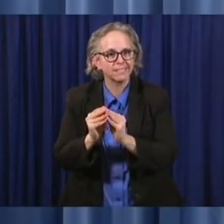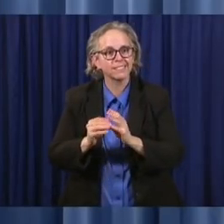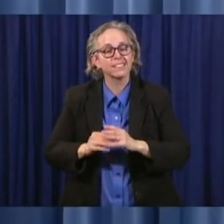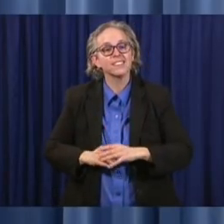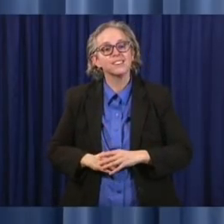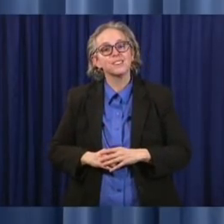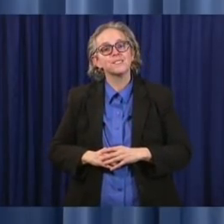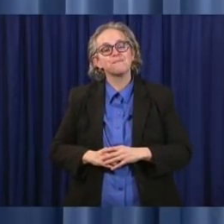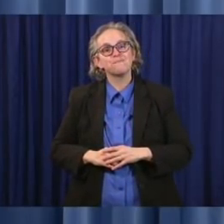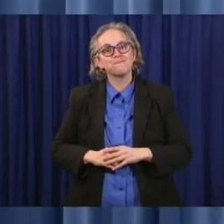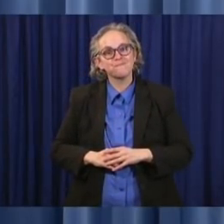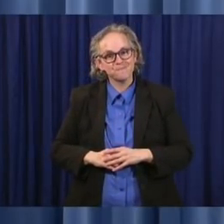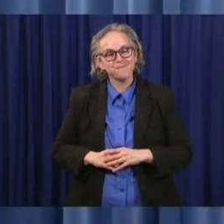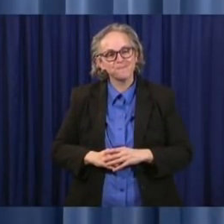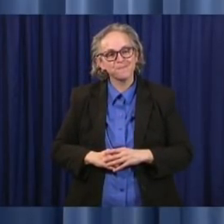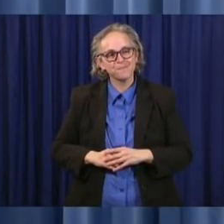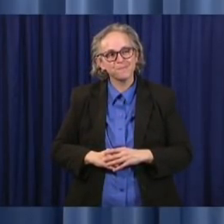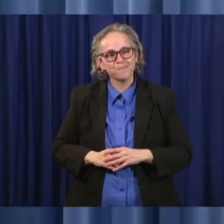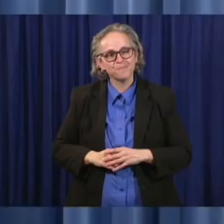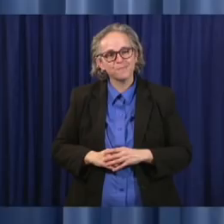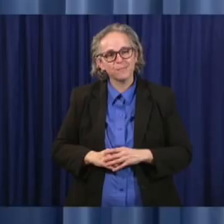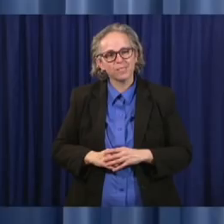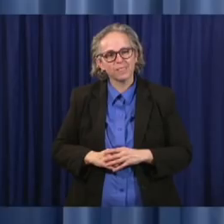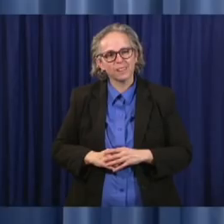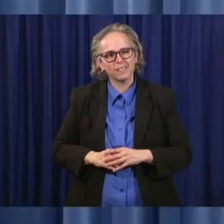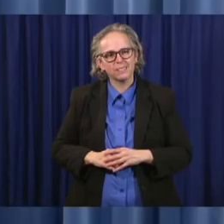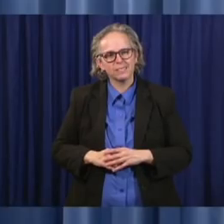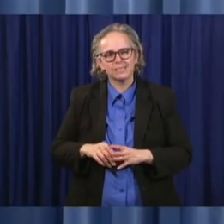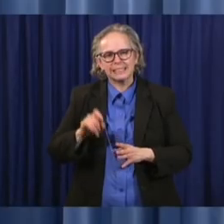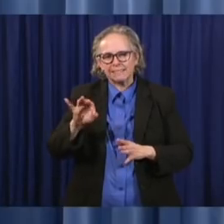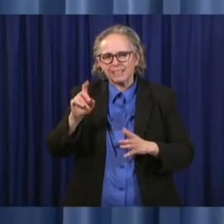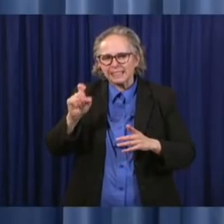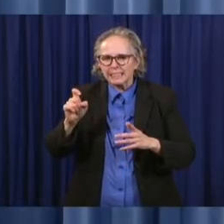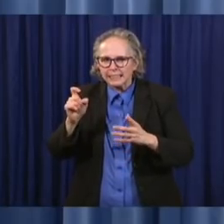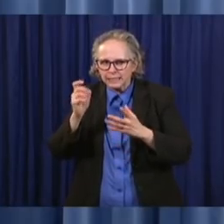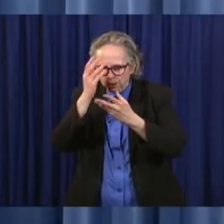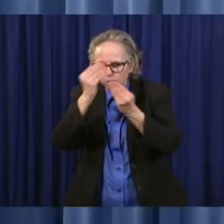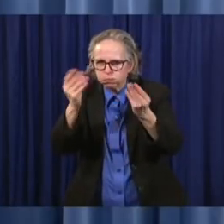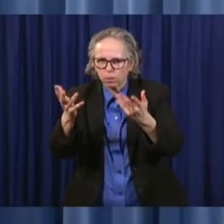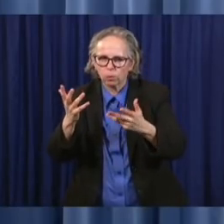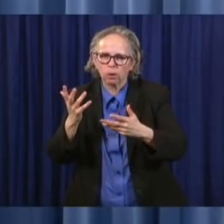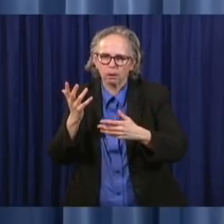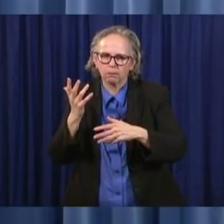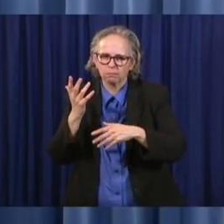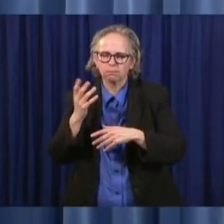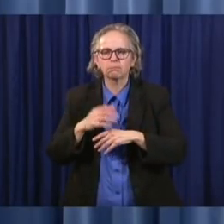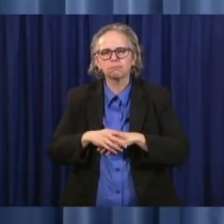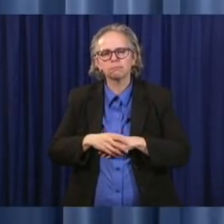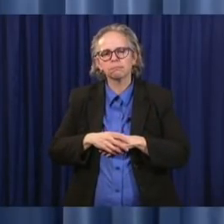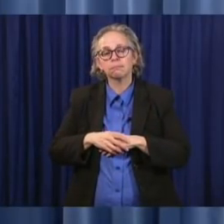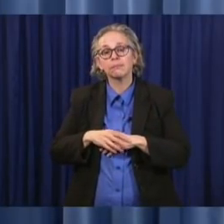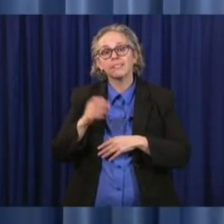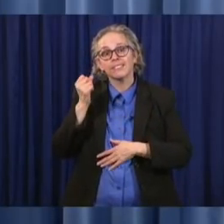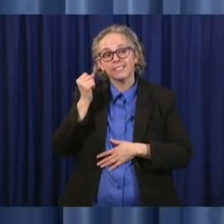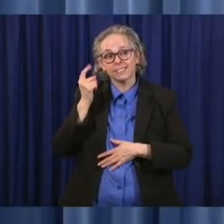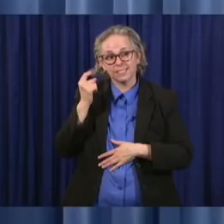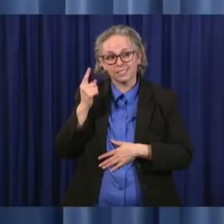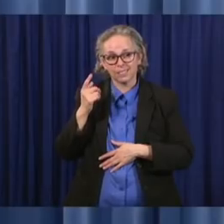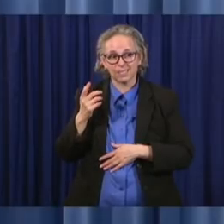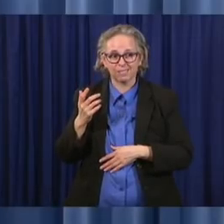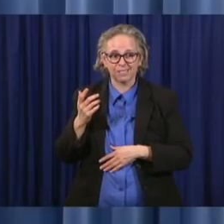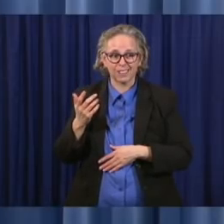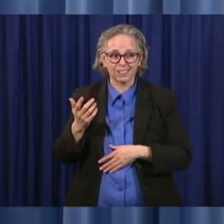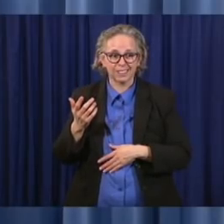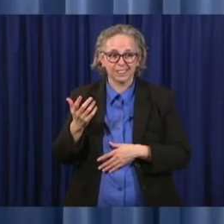communicate to the people of Ohio. So I want to conclude by recognizing this Sunday, of course, is in